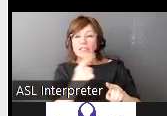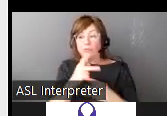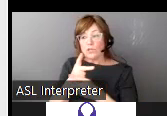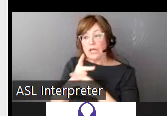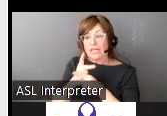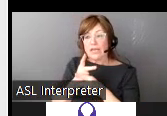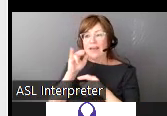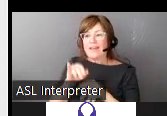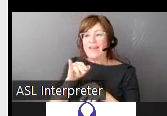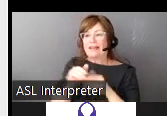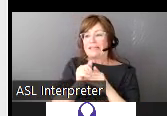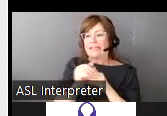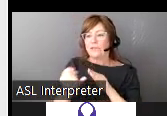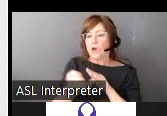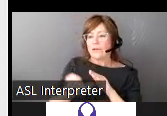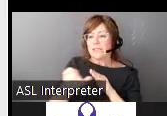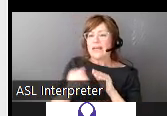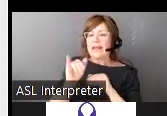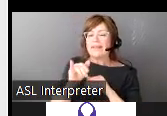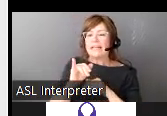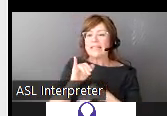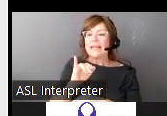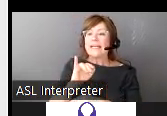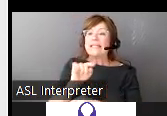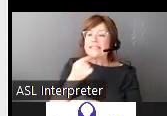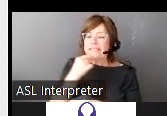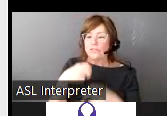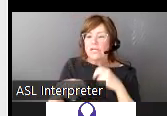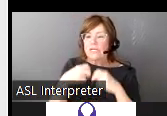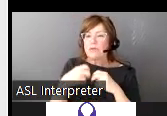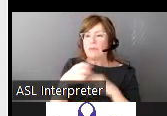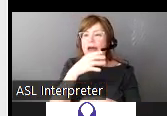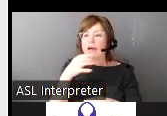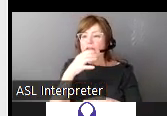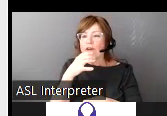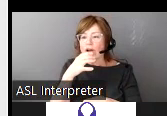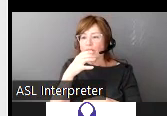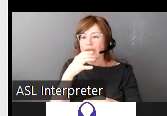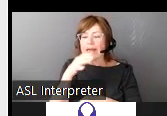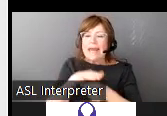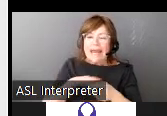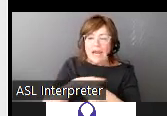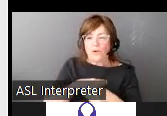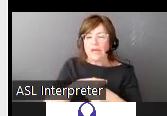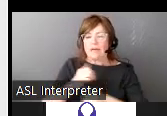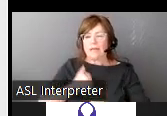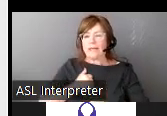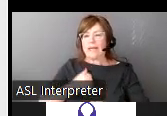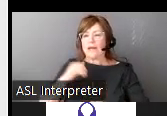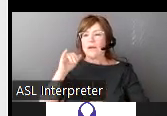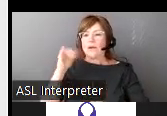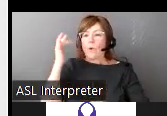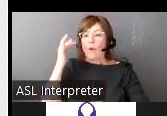and is a serious problem in rural Canada due to the fact that the Canadian population is spread far apart. For